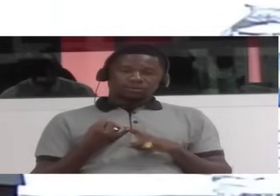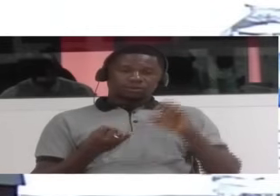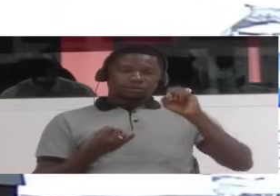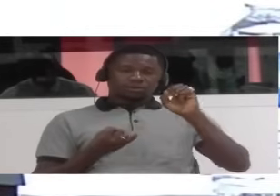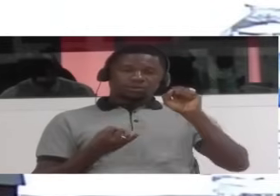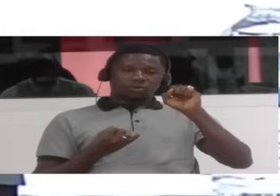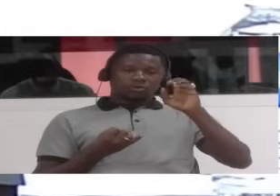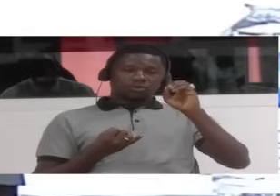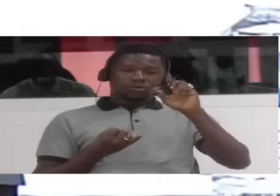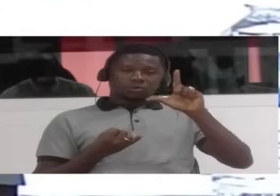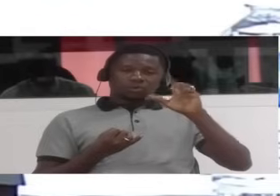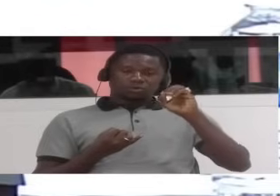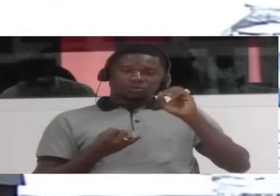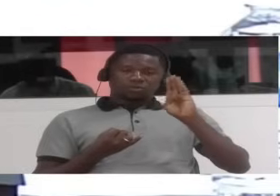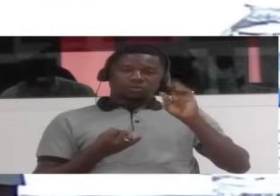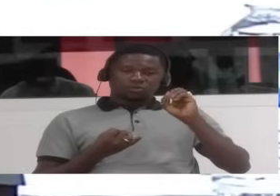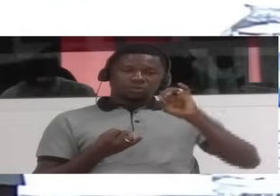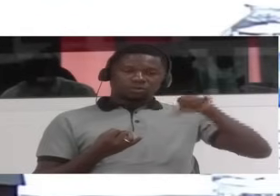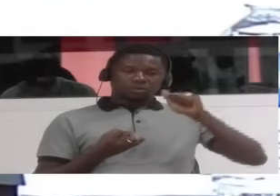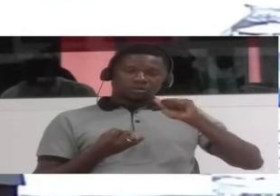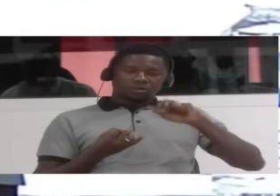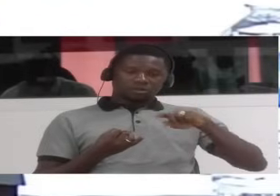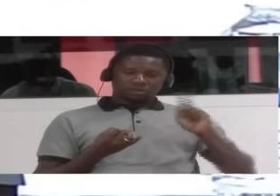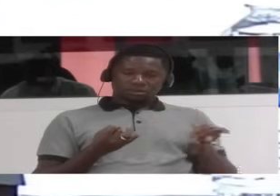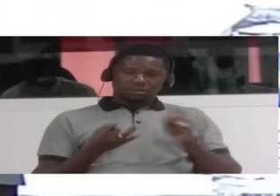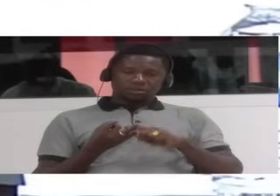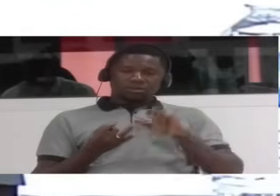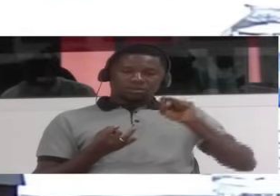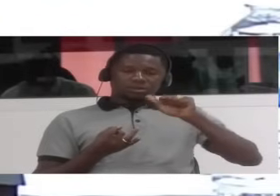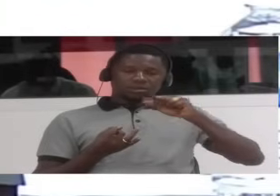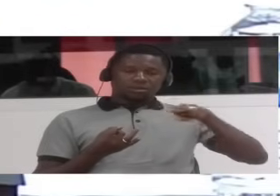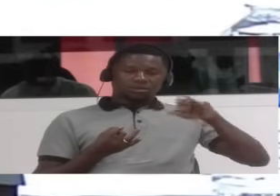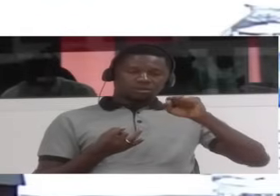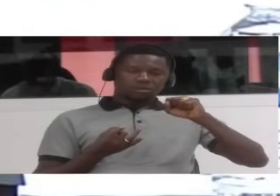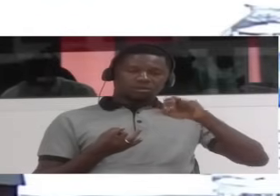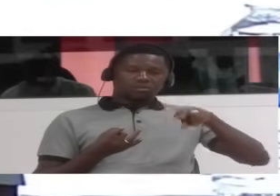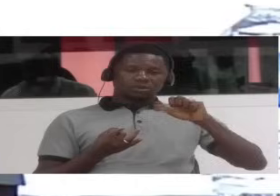Solo Bojang, Sana Manjang, Aliu Jeng.